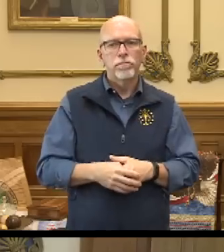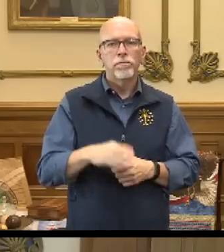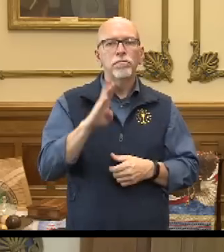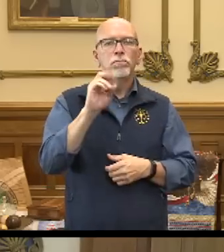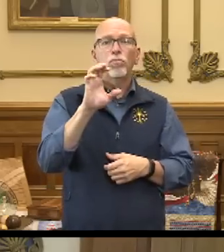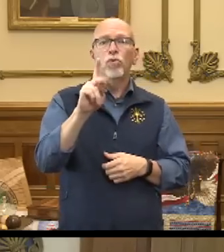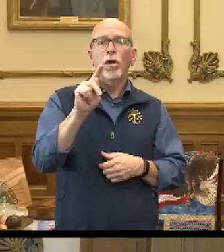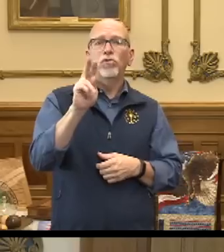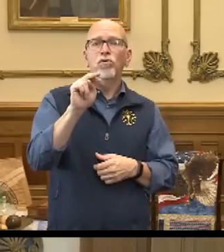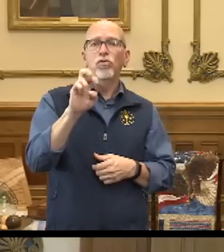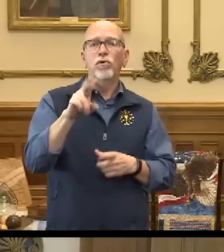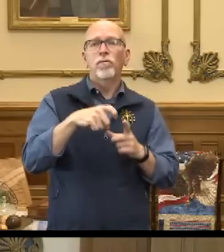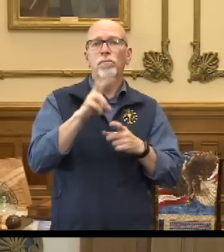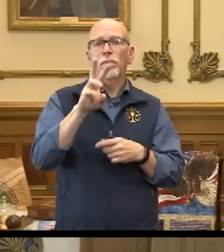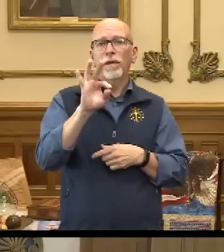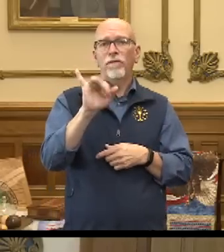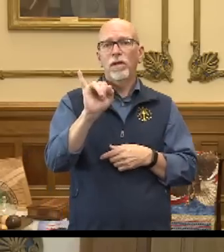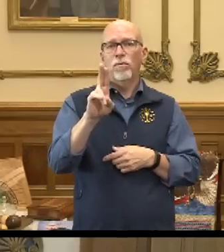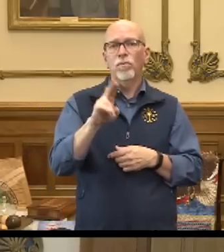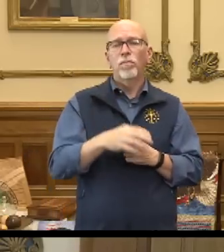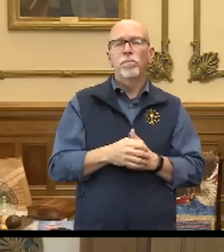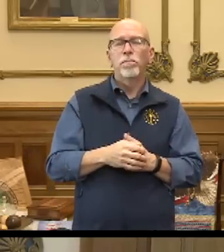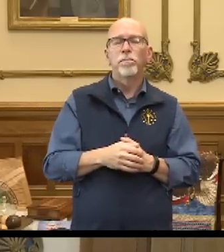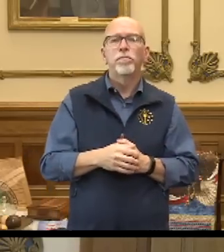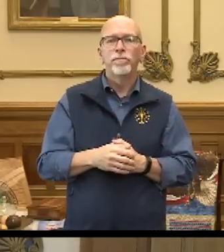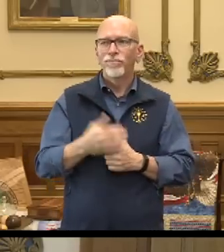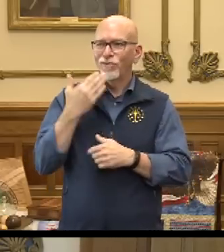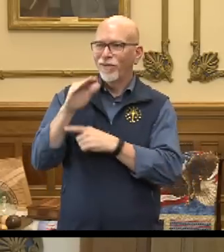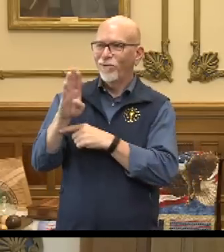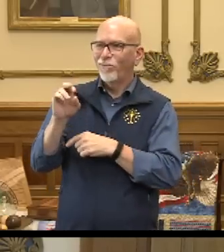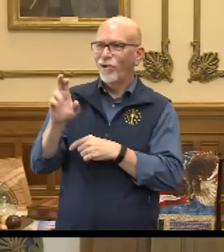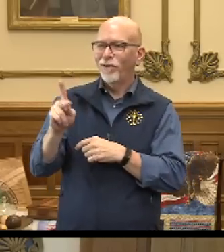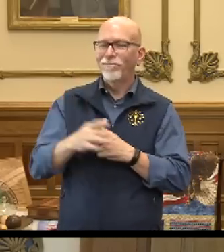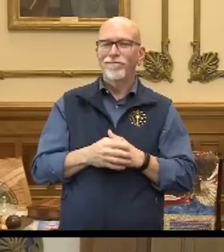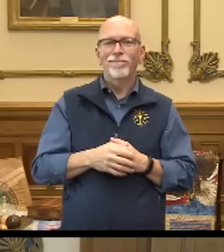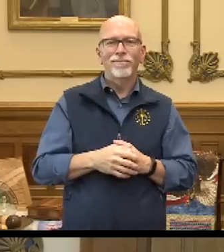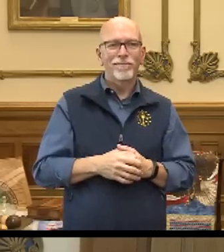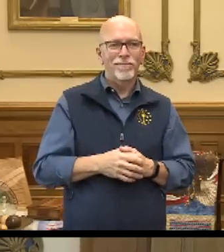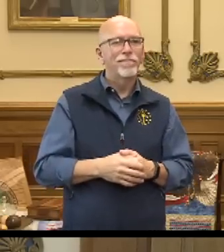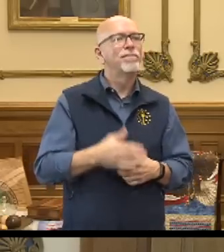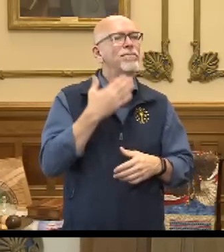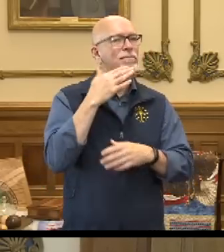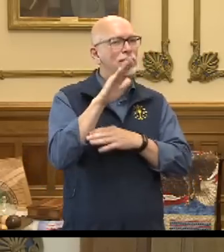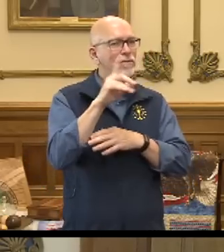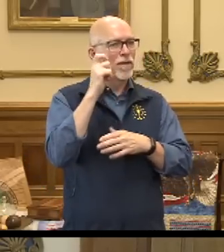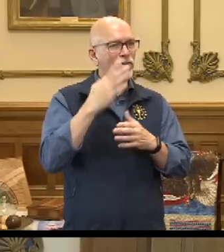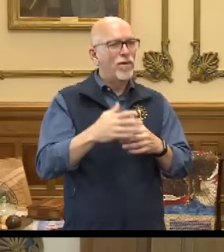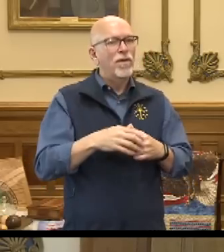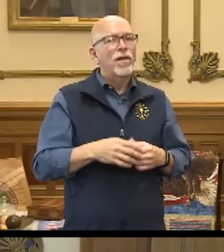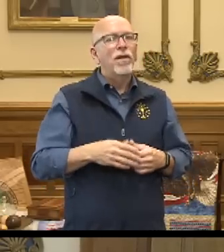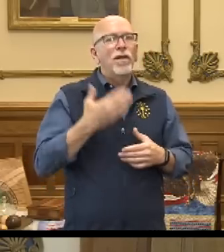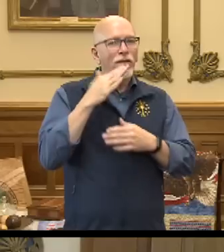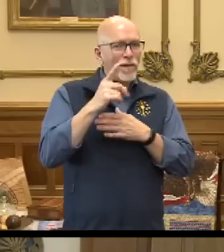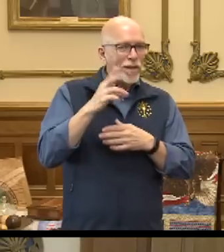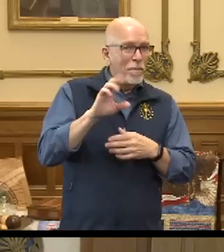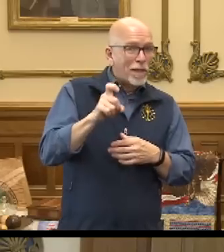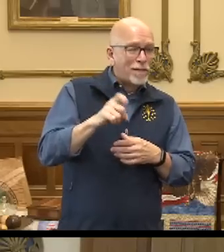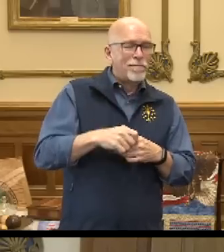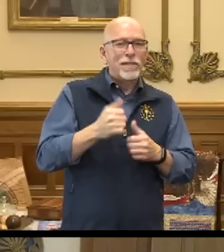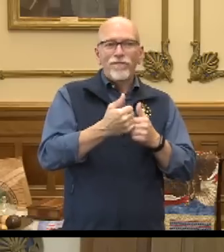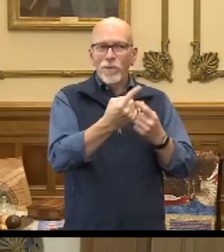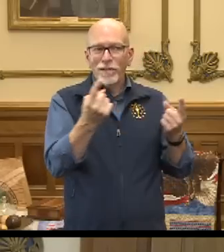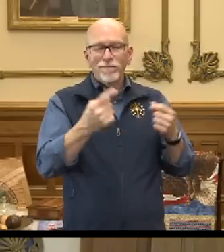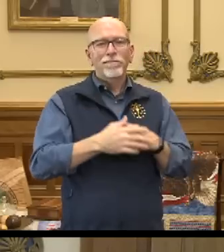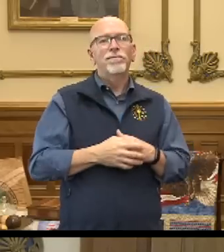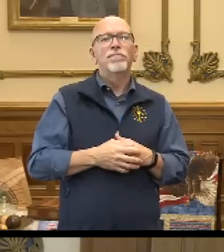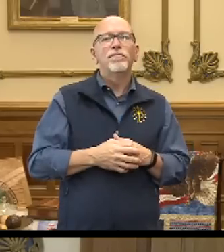Turner, WFIU. Afternoon, Brock. Good afternoon, Governor. Good afternoon, Dr. Box and everyone.